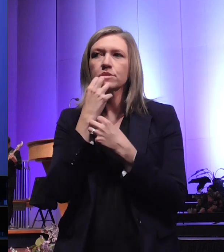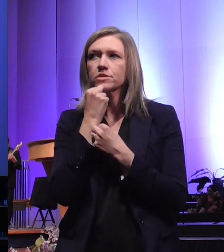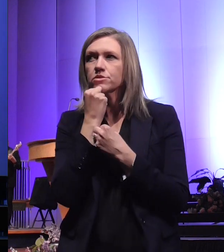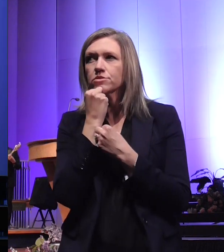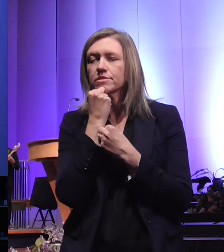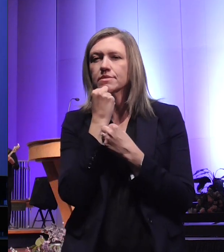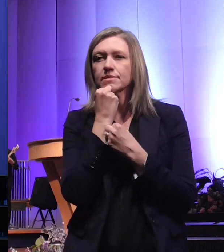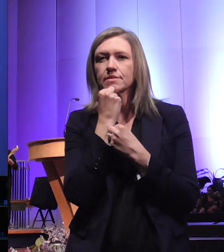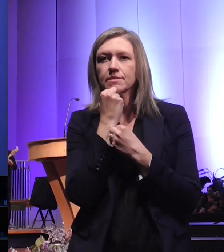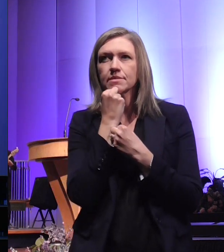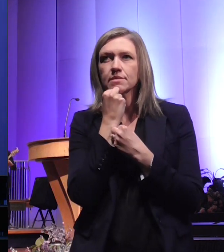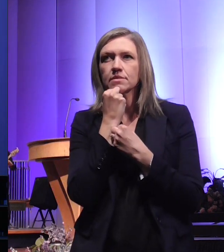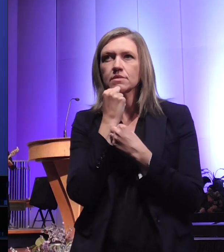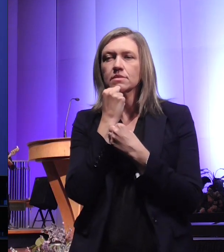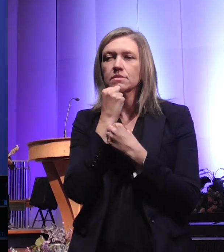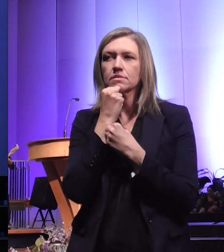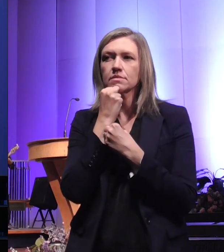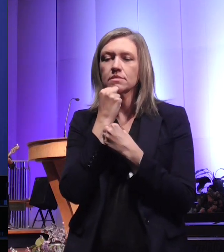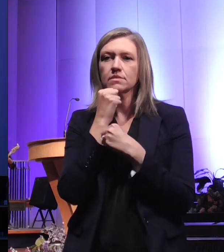precious,